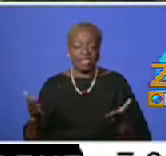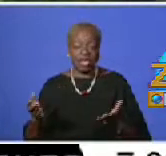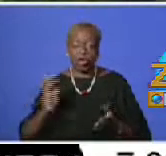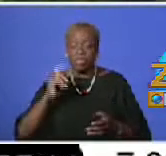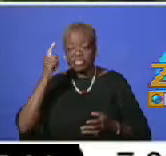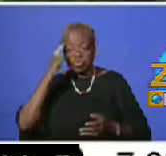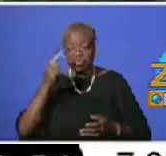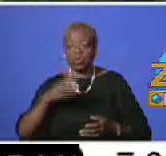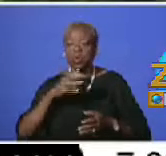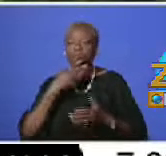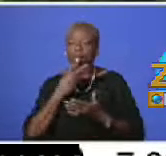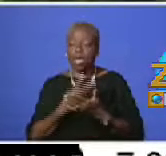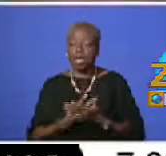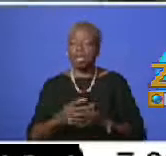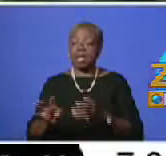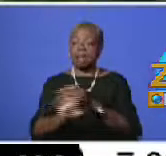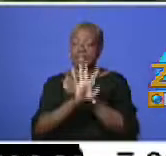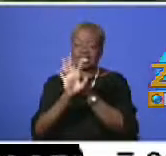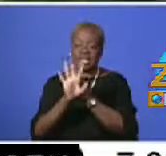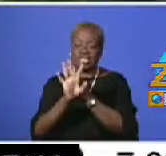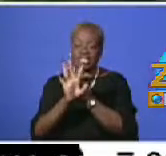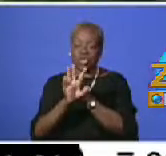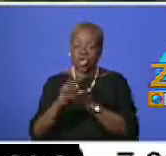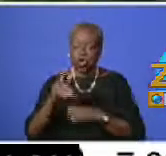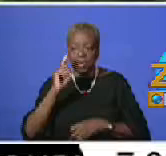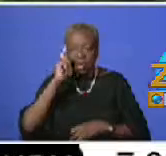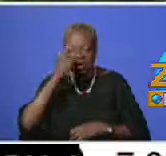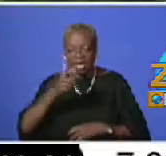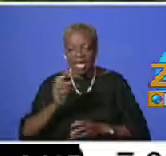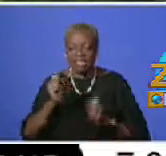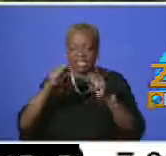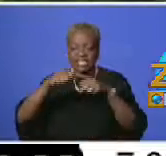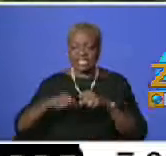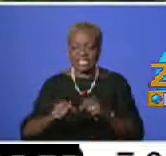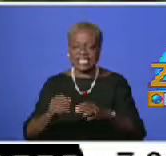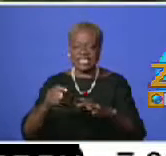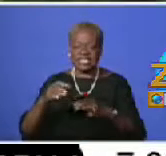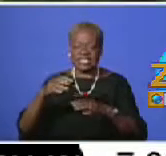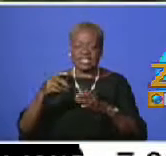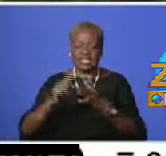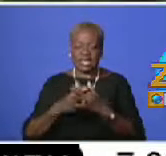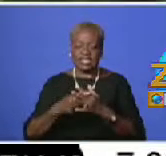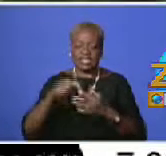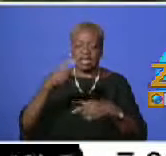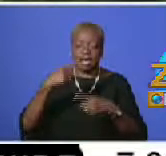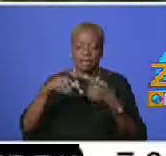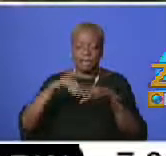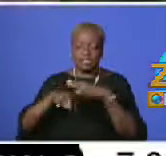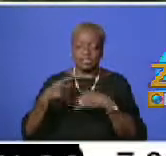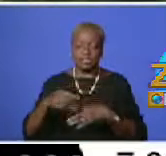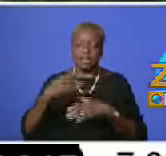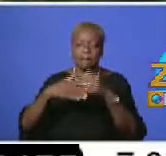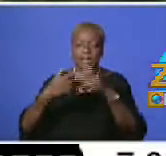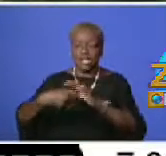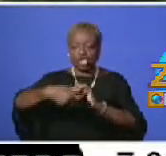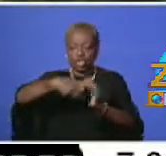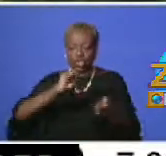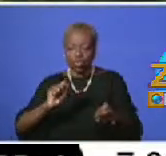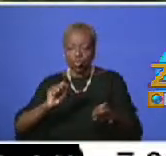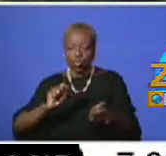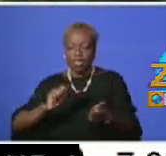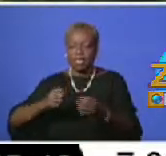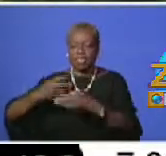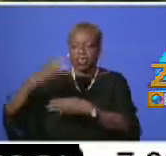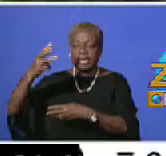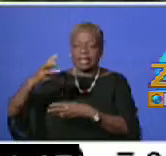protected in Bahama Beach Club. We looked at the seaside, started to come in the building. It tore the shutters off.